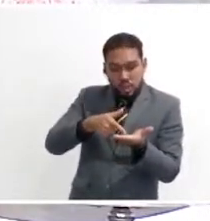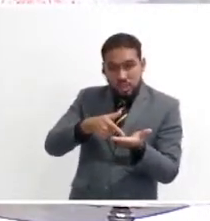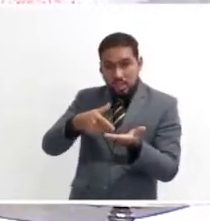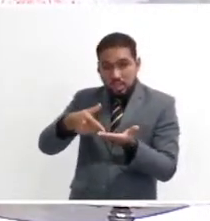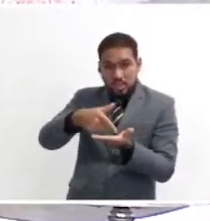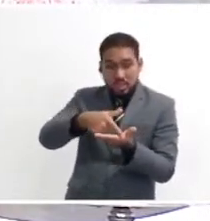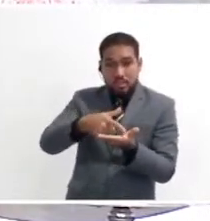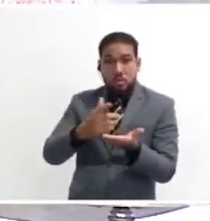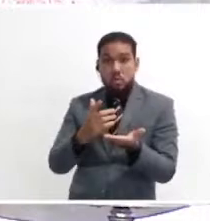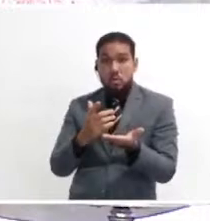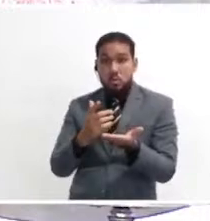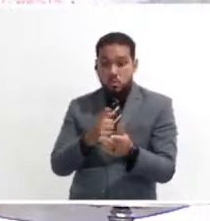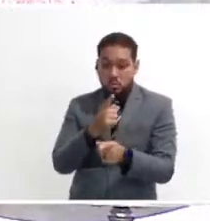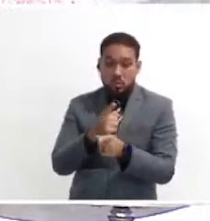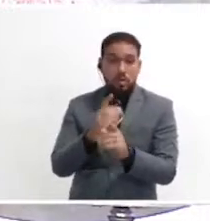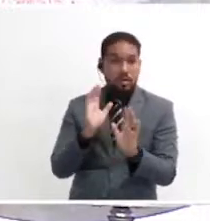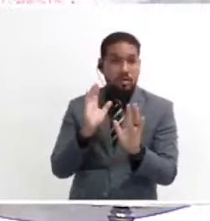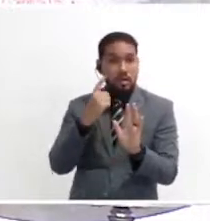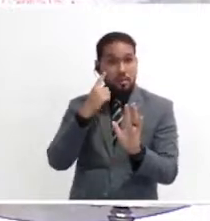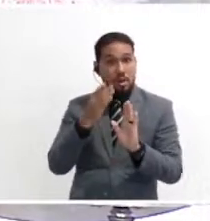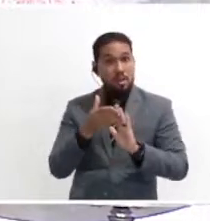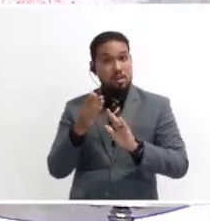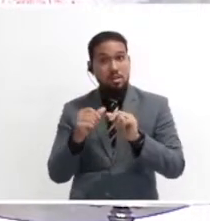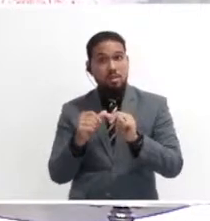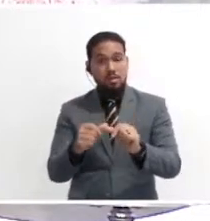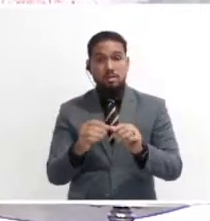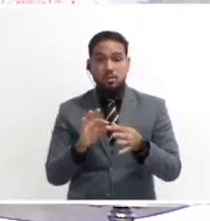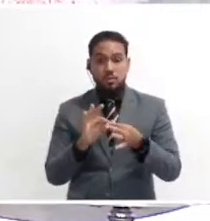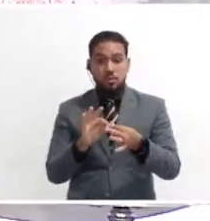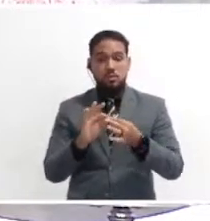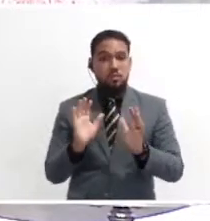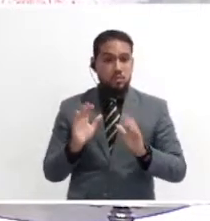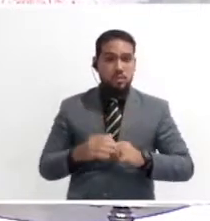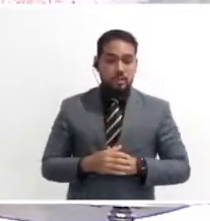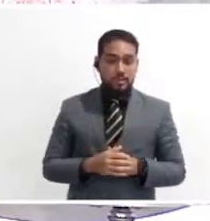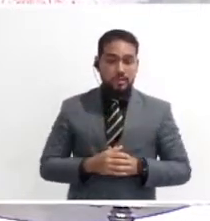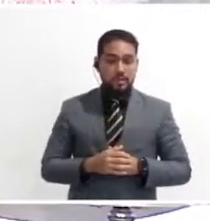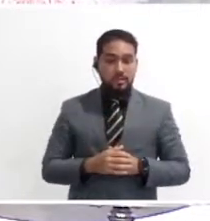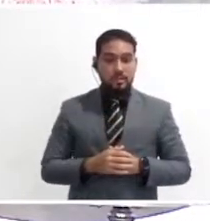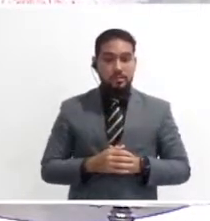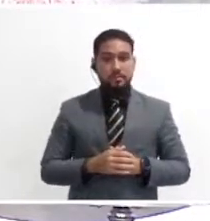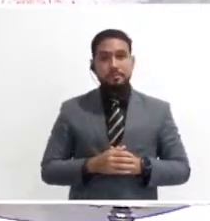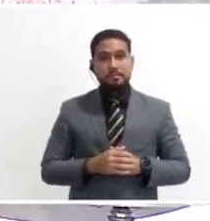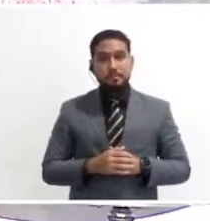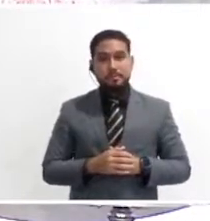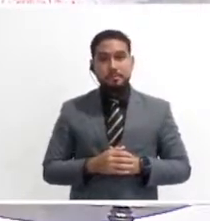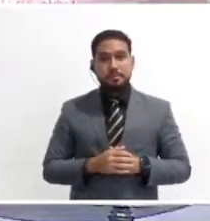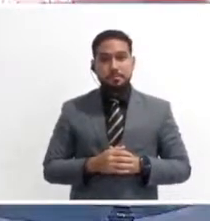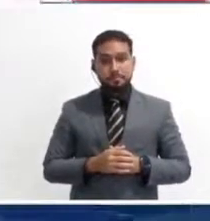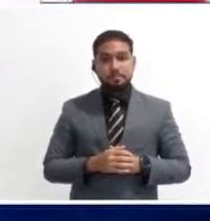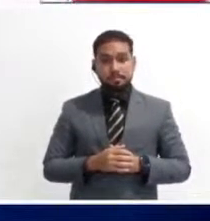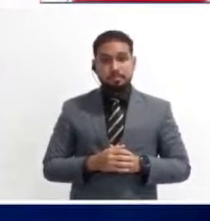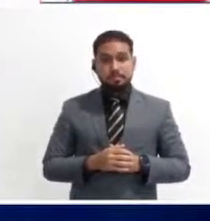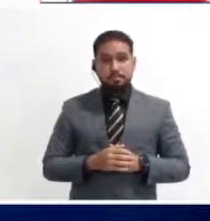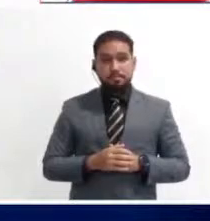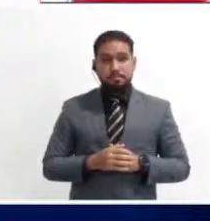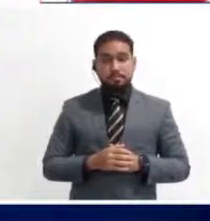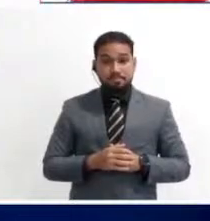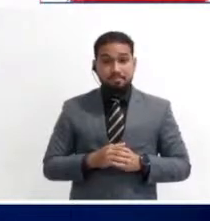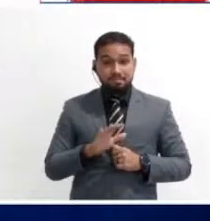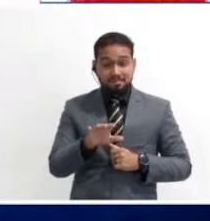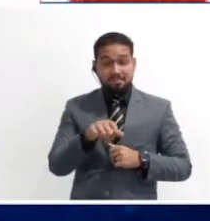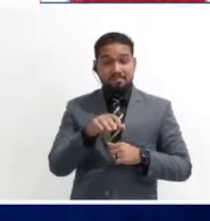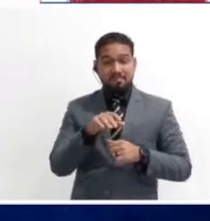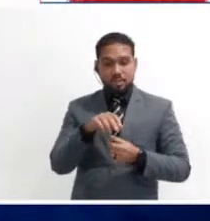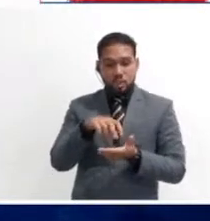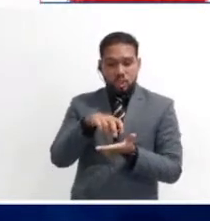And then more recently, for very highly advanced processors,